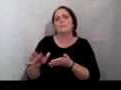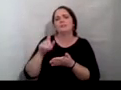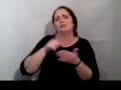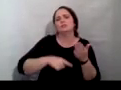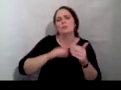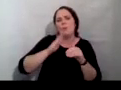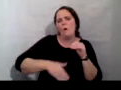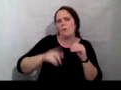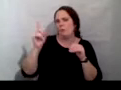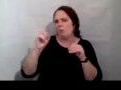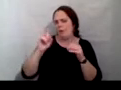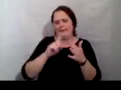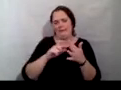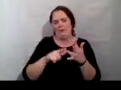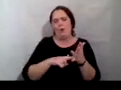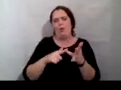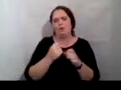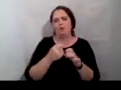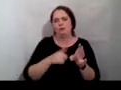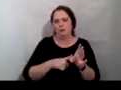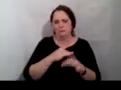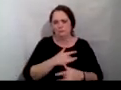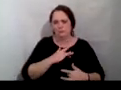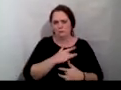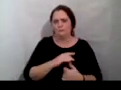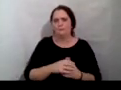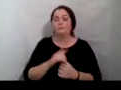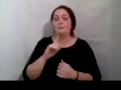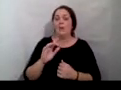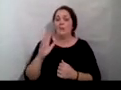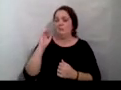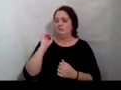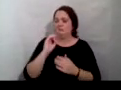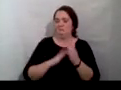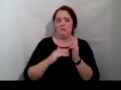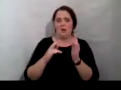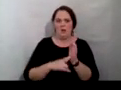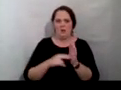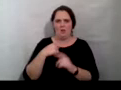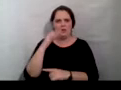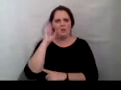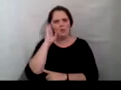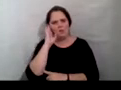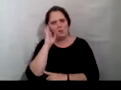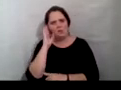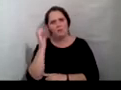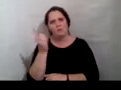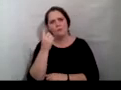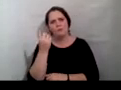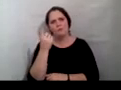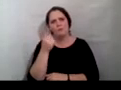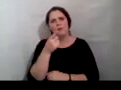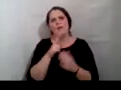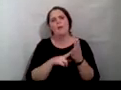to emotional ecology a little more. However, on Monday of this week, I was listening to Nadi